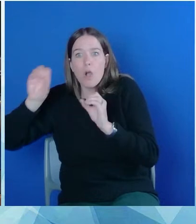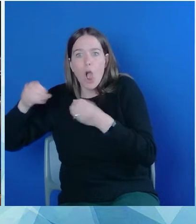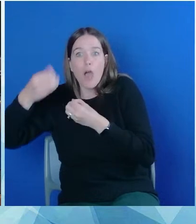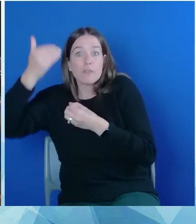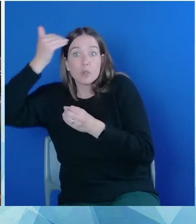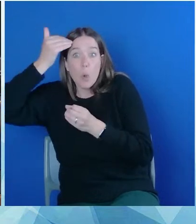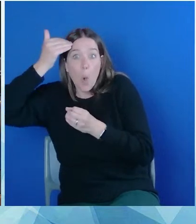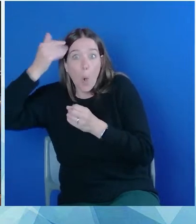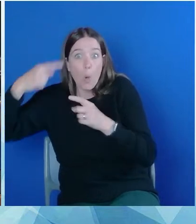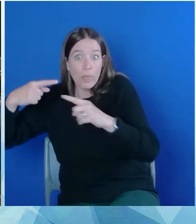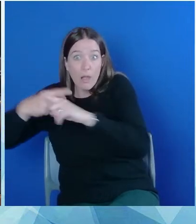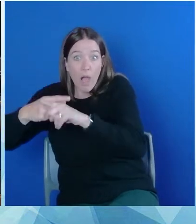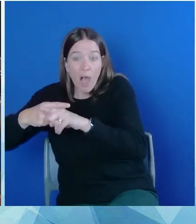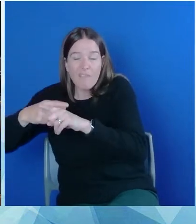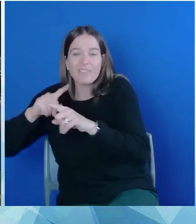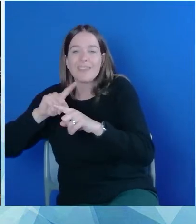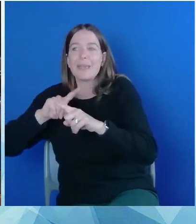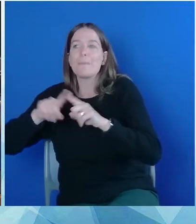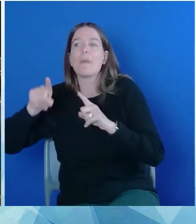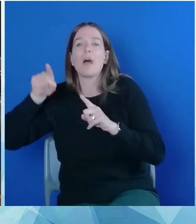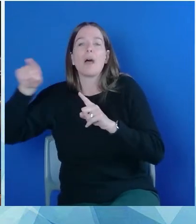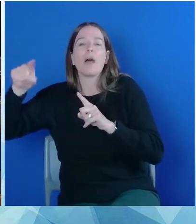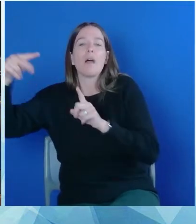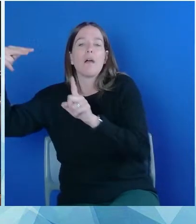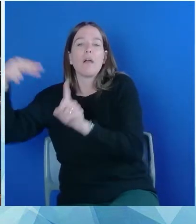it in the context of being on this board.